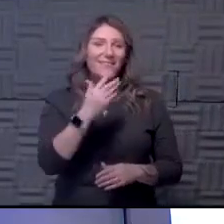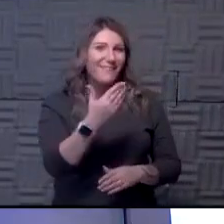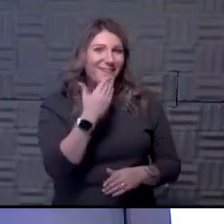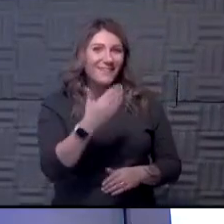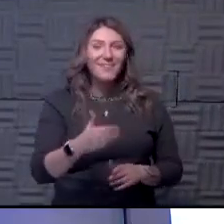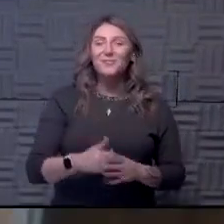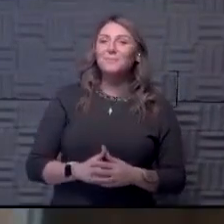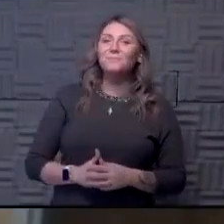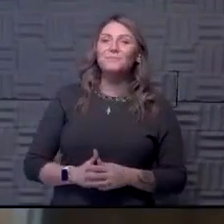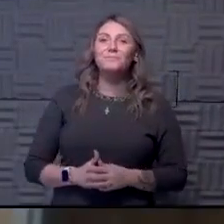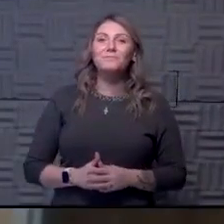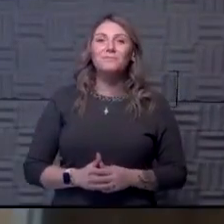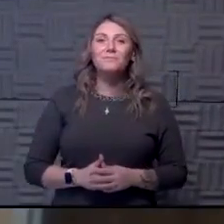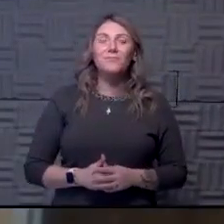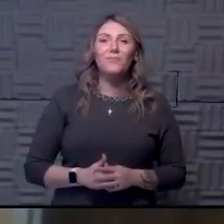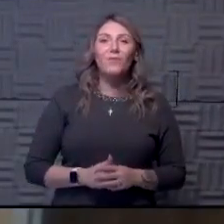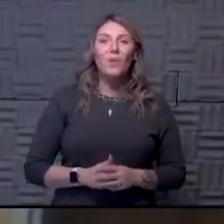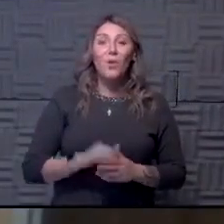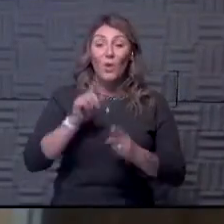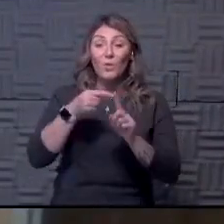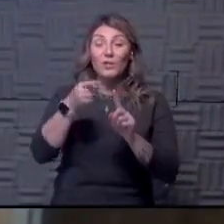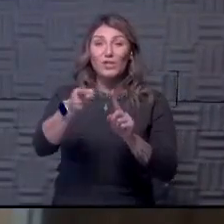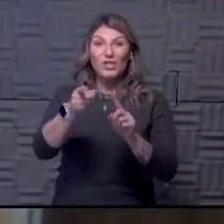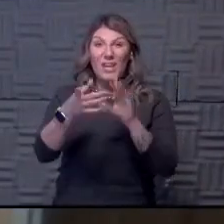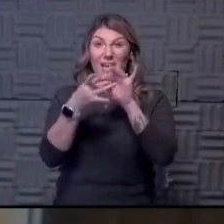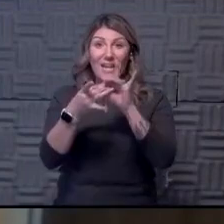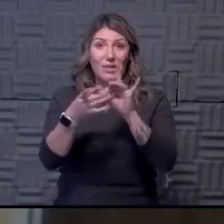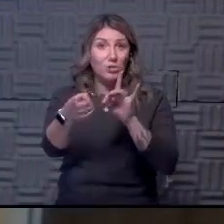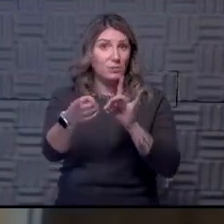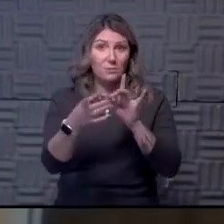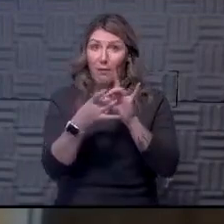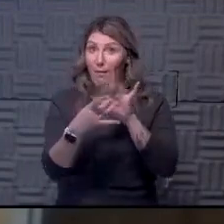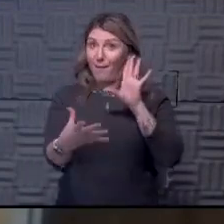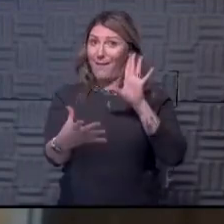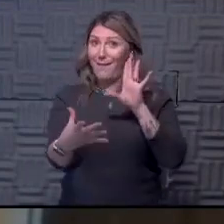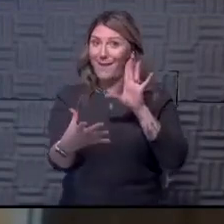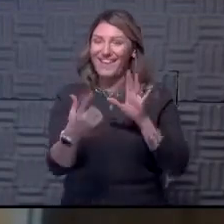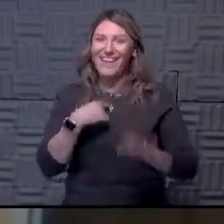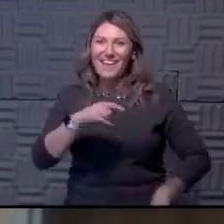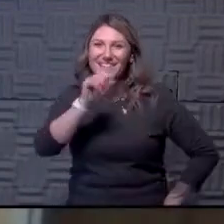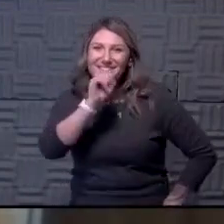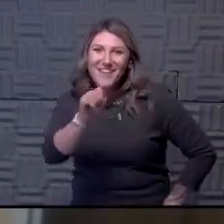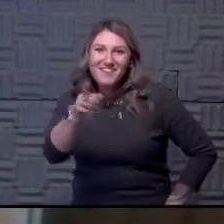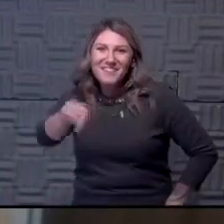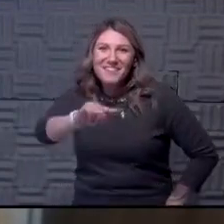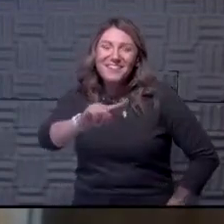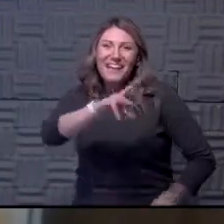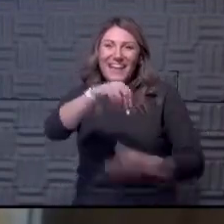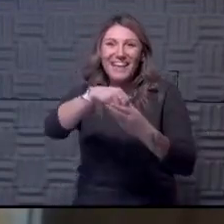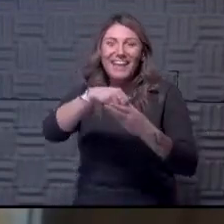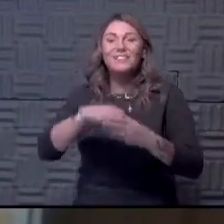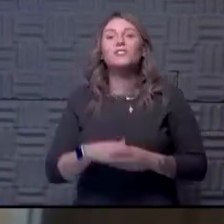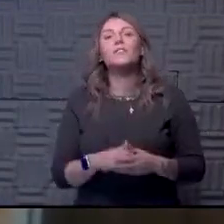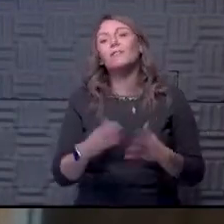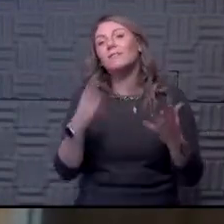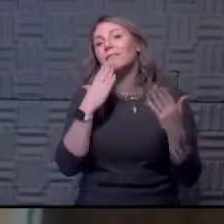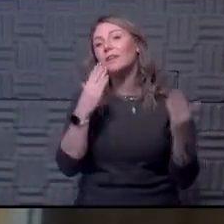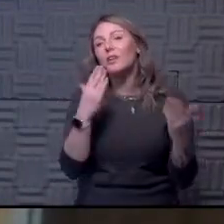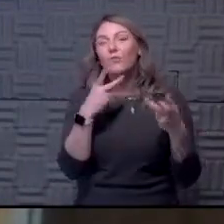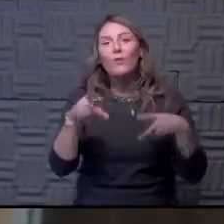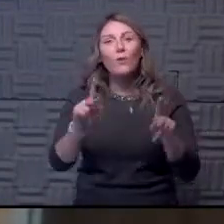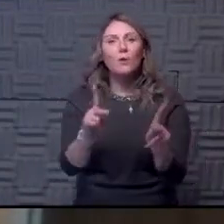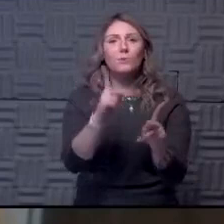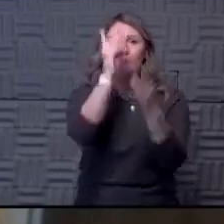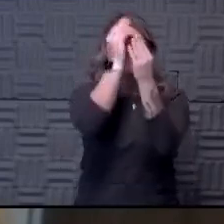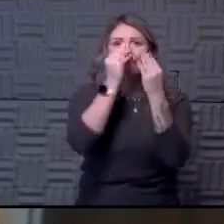bet. Once Claudia connects to you, she won't let you go. So, Claudia, I love that you're going to get these guys engaged. Just want to say thank you for the opportunity to